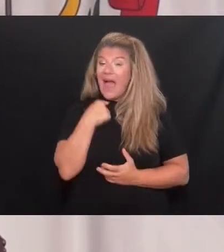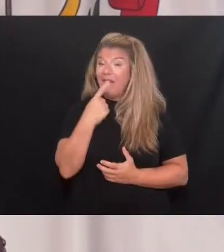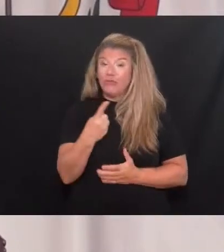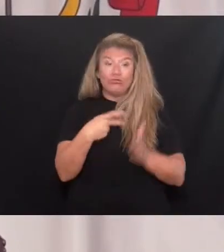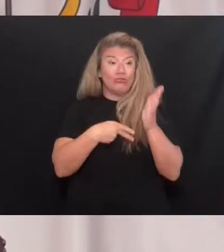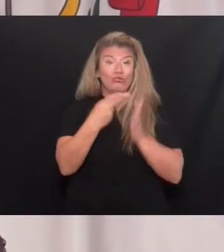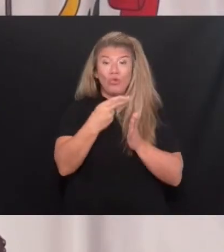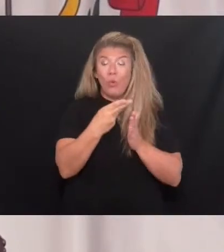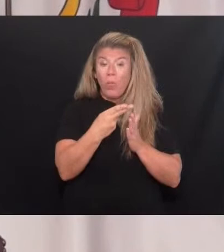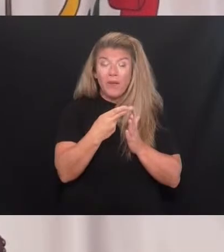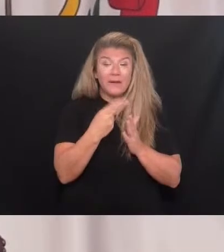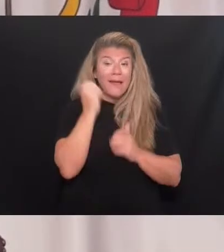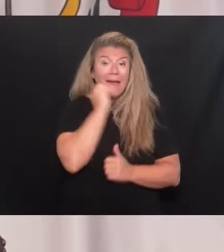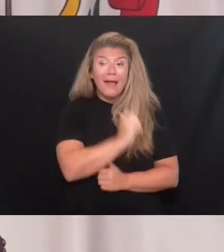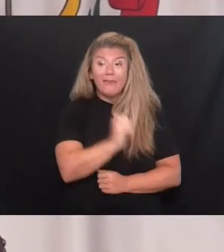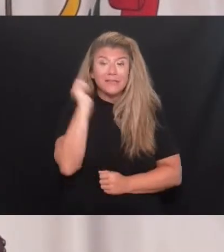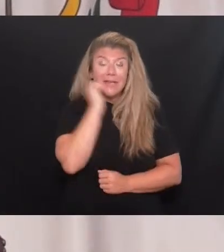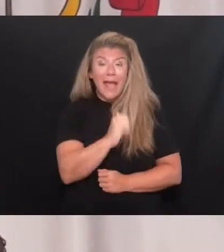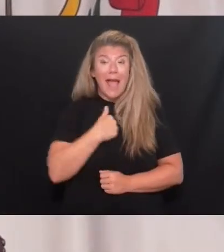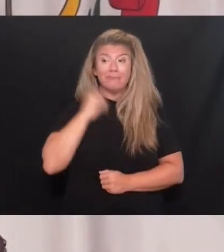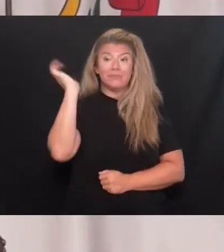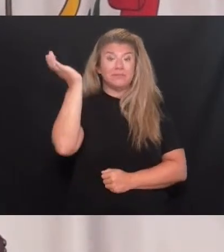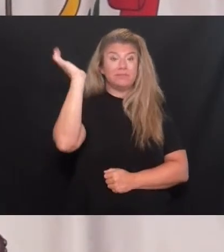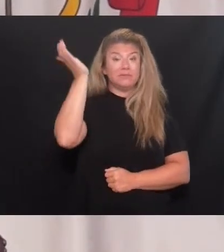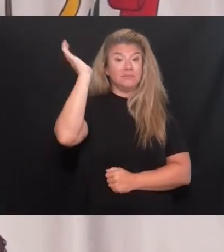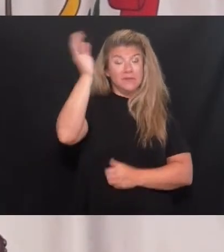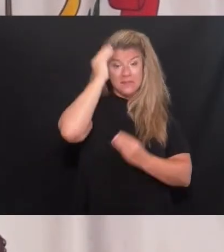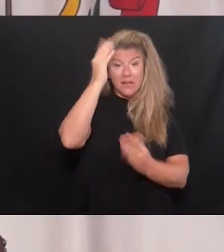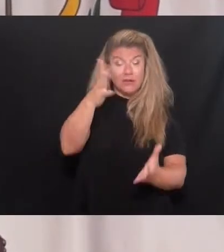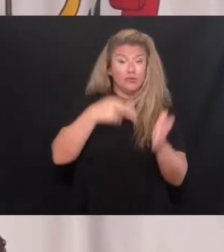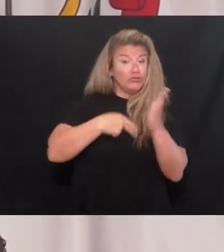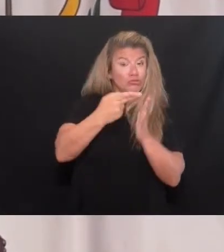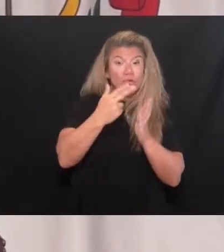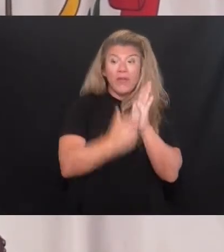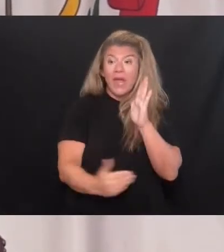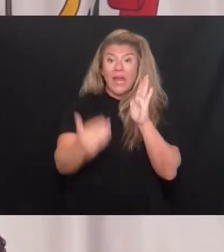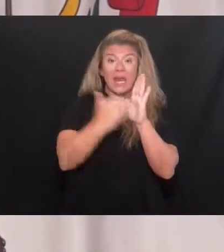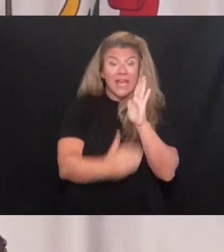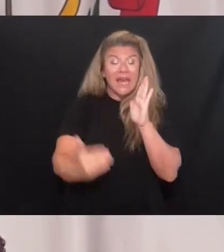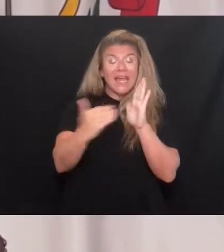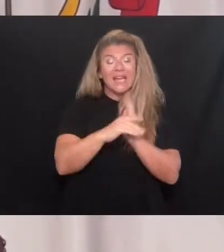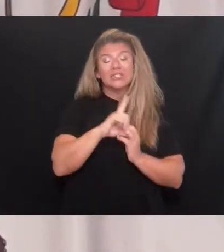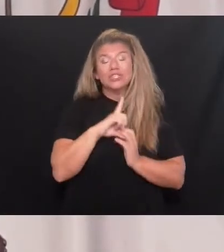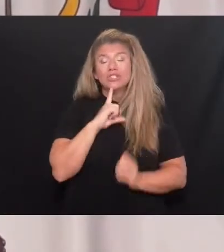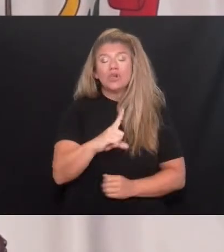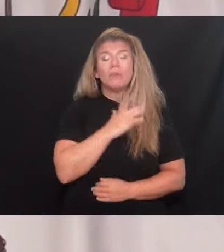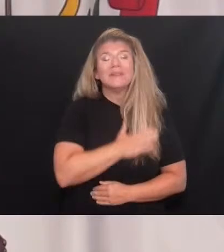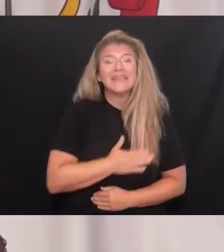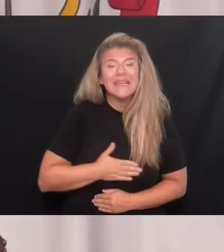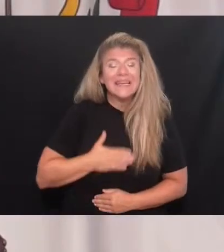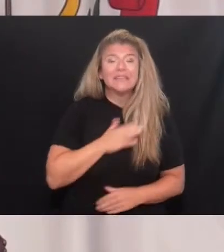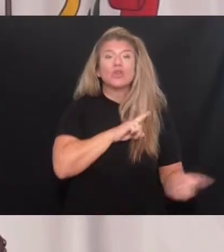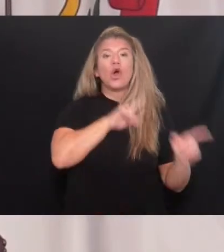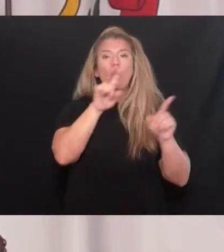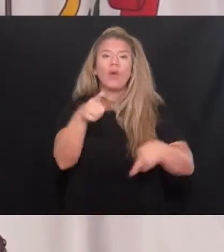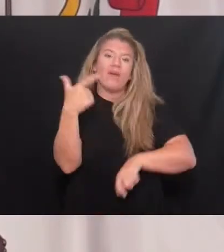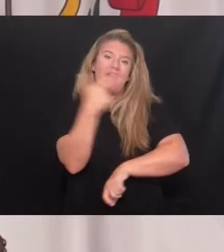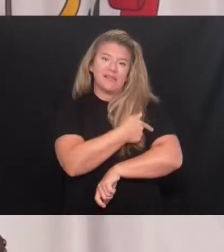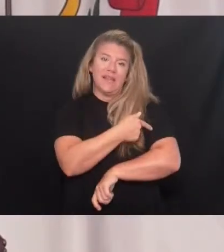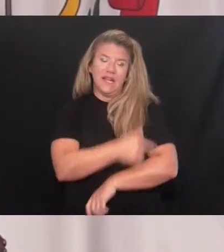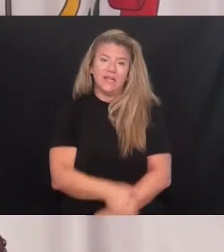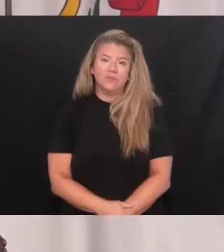truth every single day that I've stood in front of you and everything, and so please go get vaccinated.